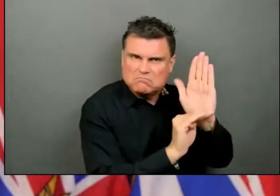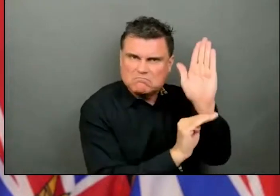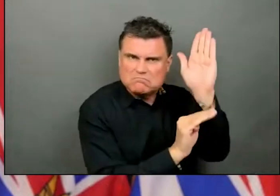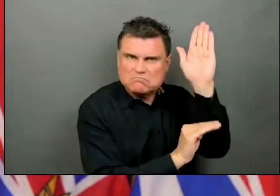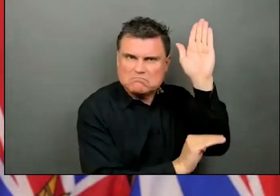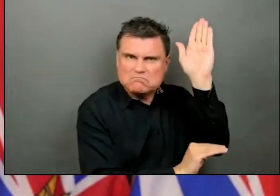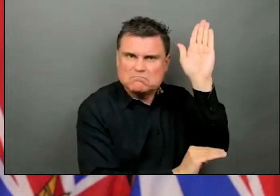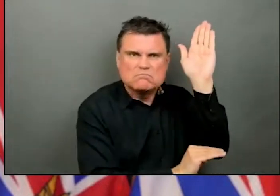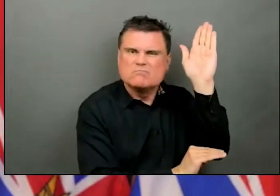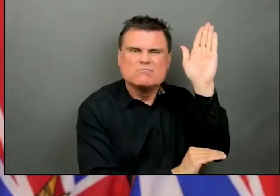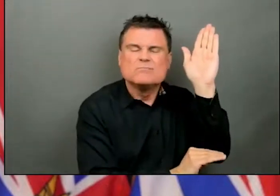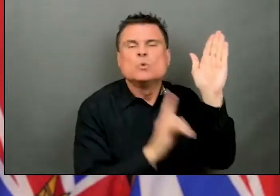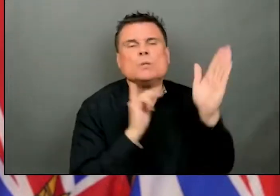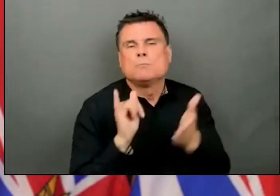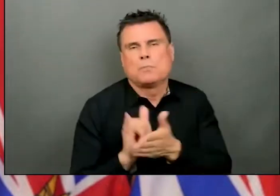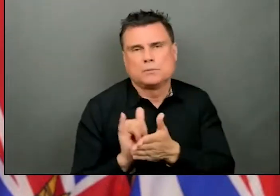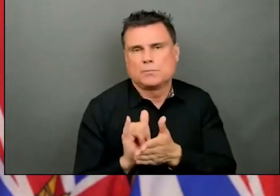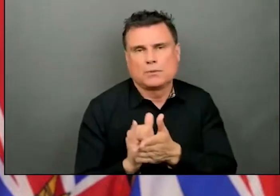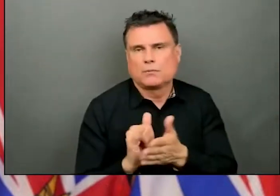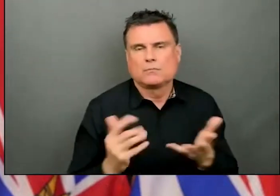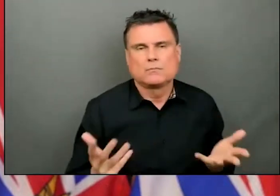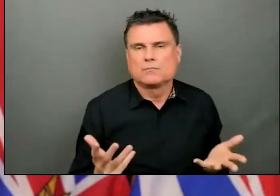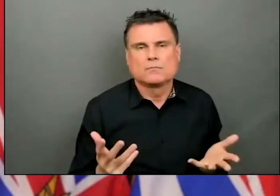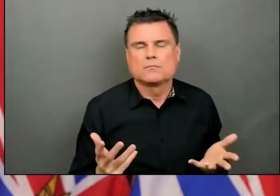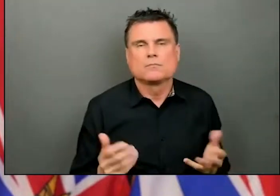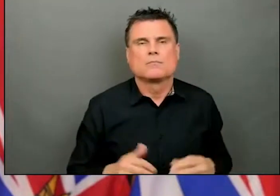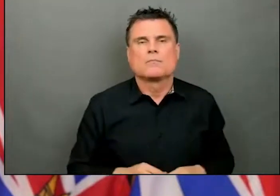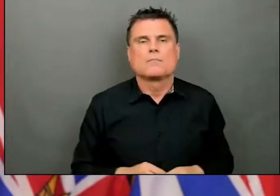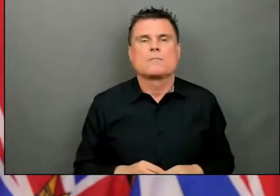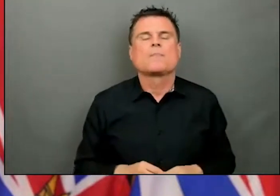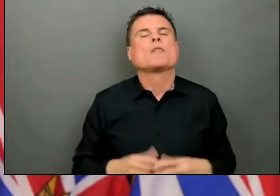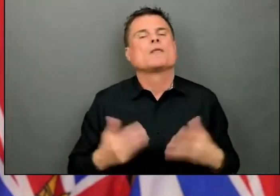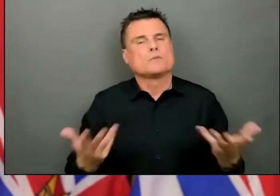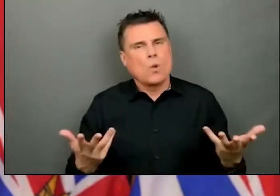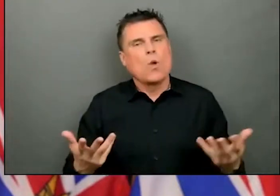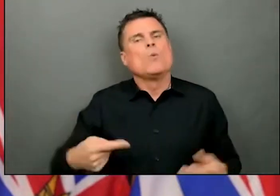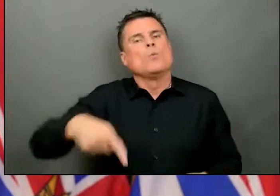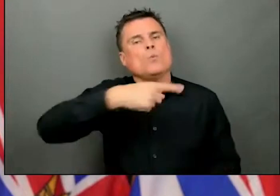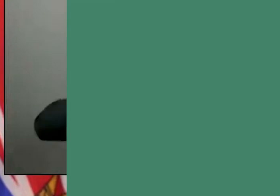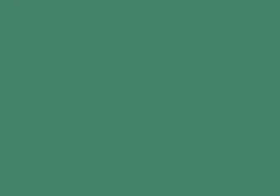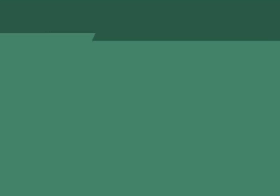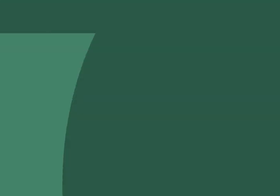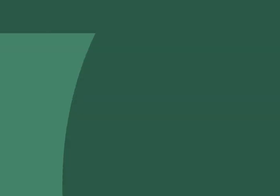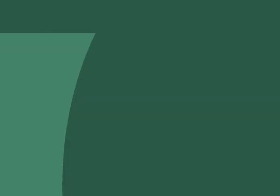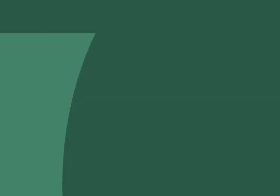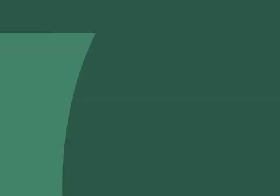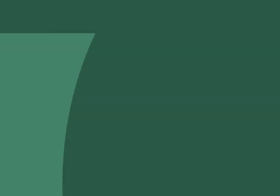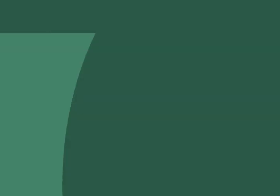bear down for the next 5 weeks so that we can have the summer that all of us desperately want.